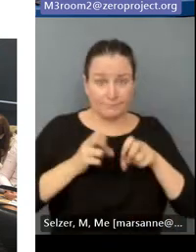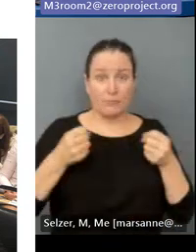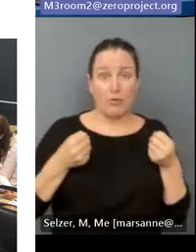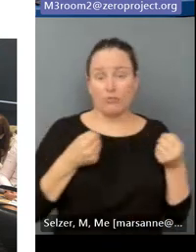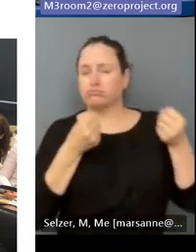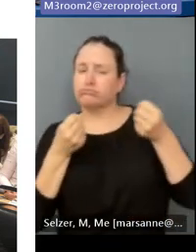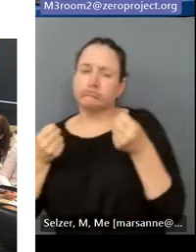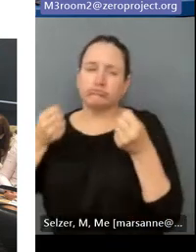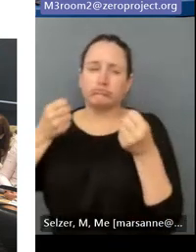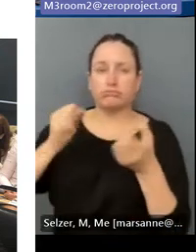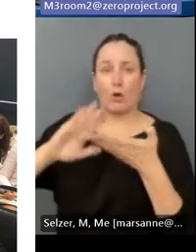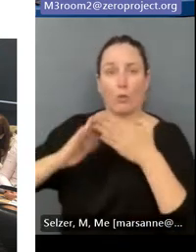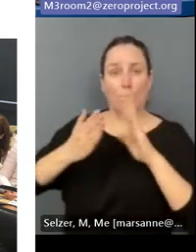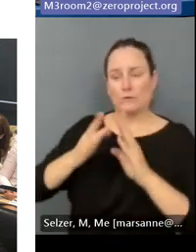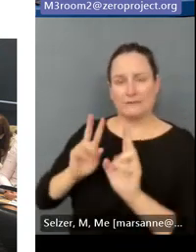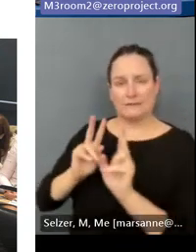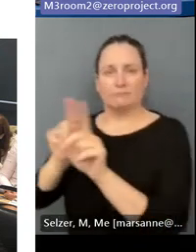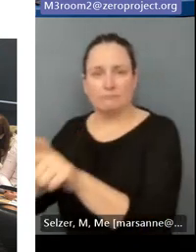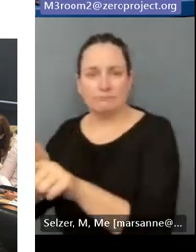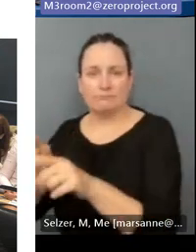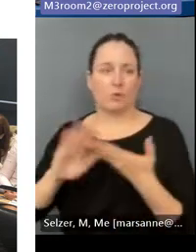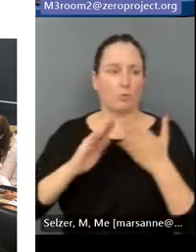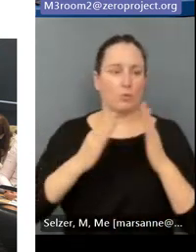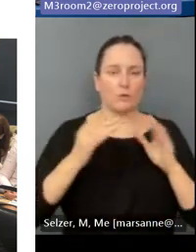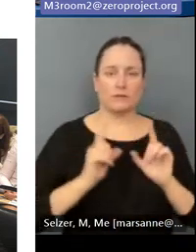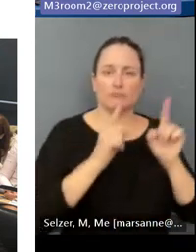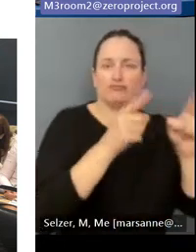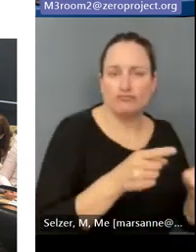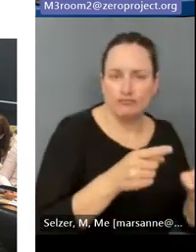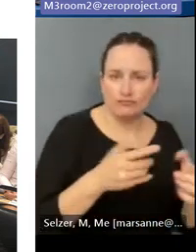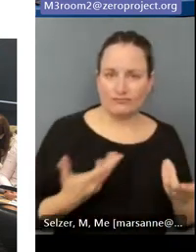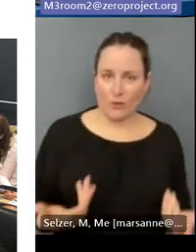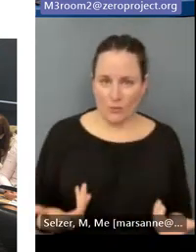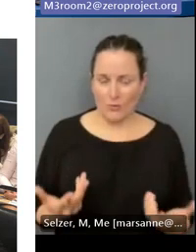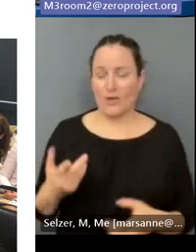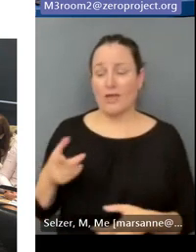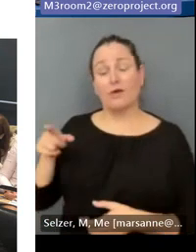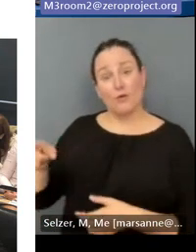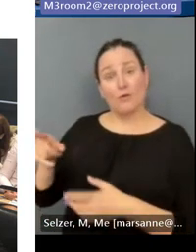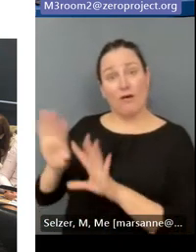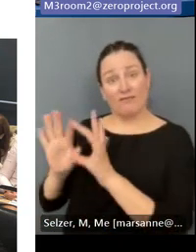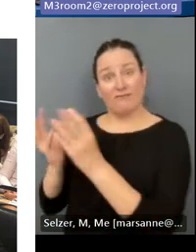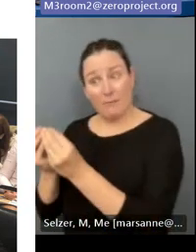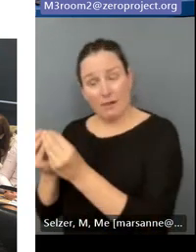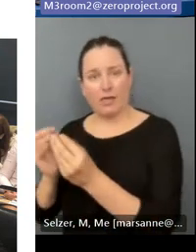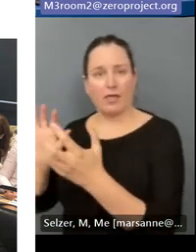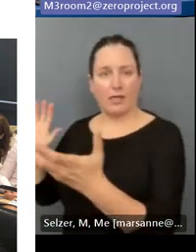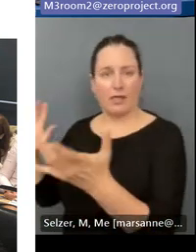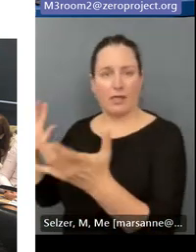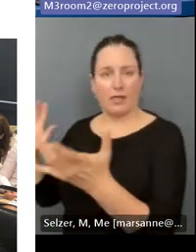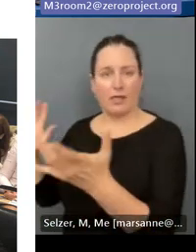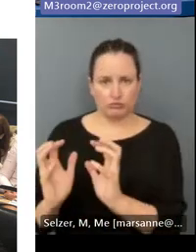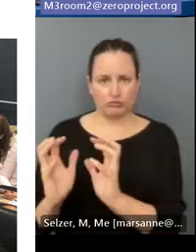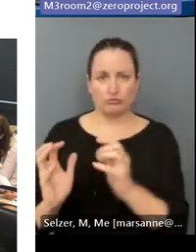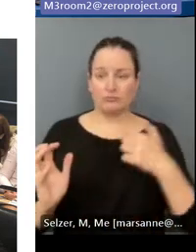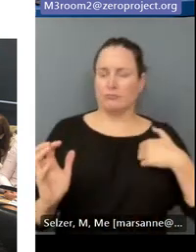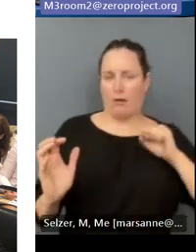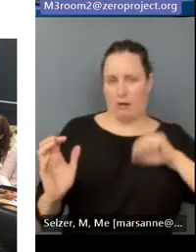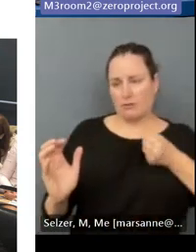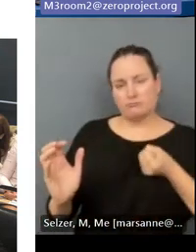the country. The aim of this is to, you know, bring parents together and share information about what services exist,